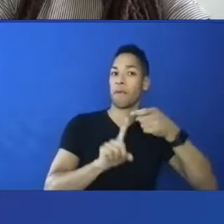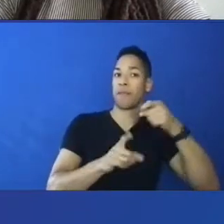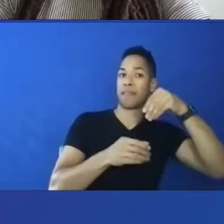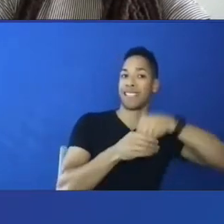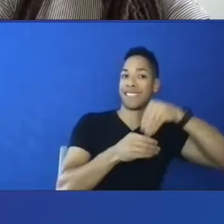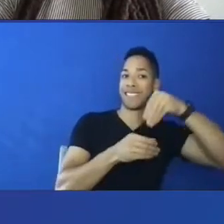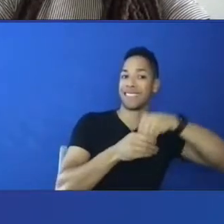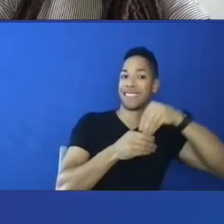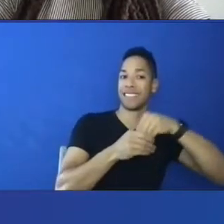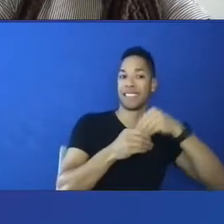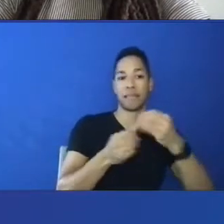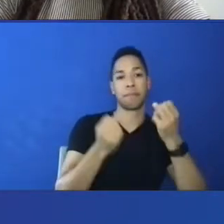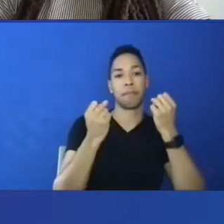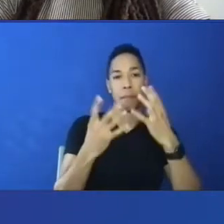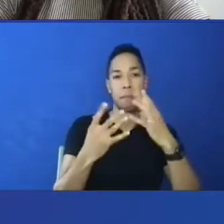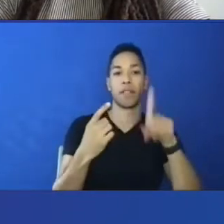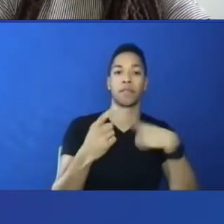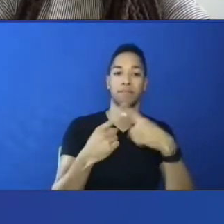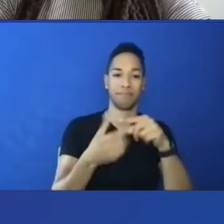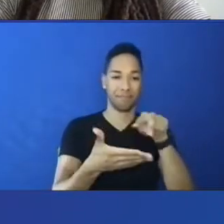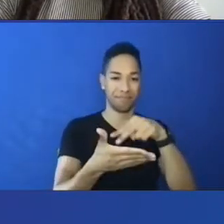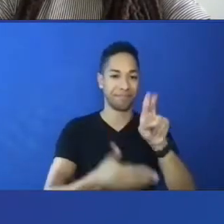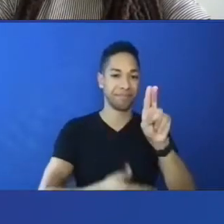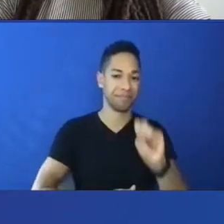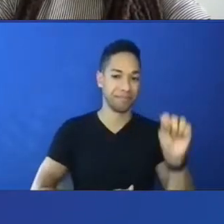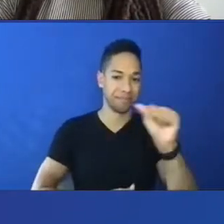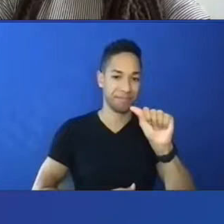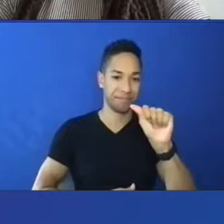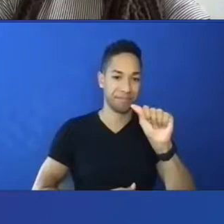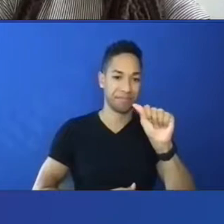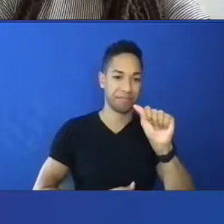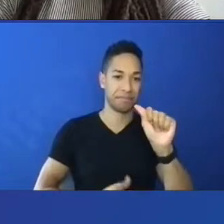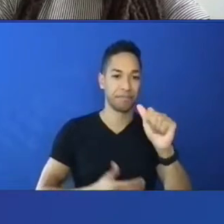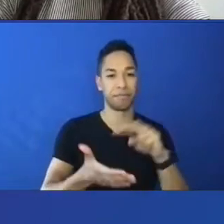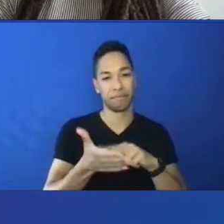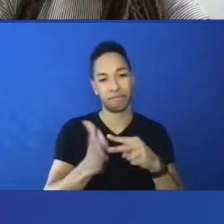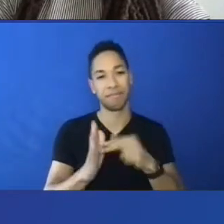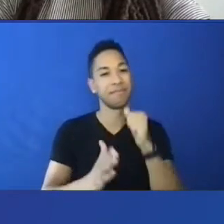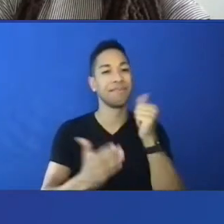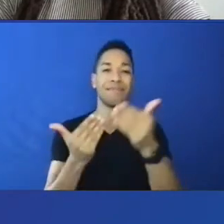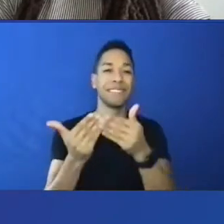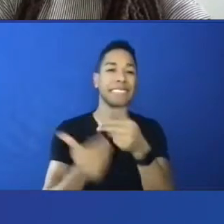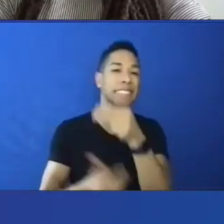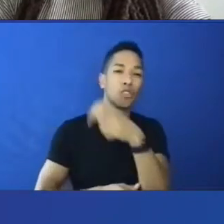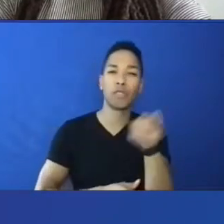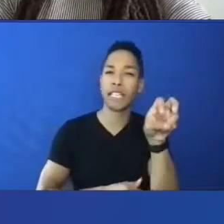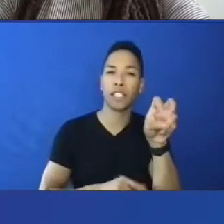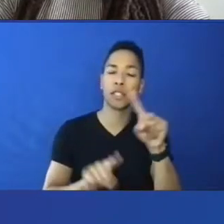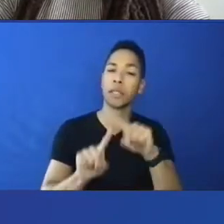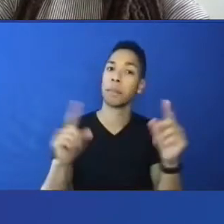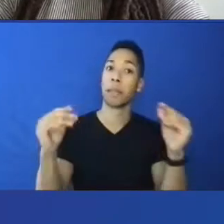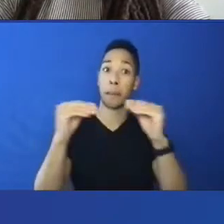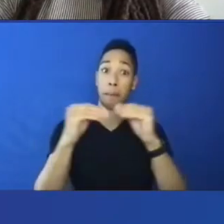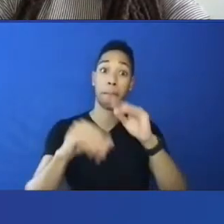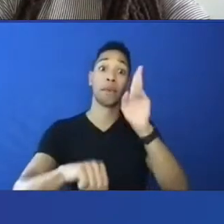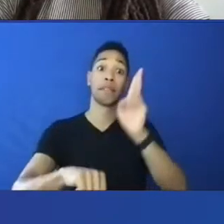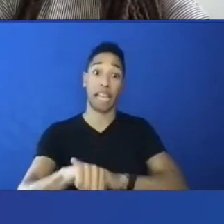inside a lot about Dance USA. And so it was I wouldn't say an easier transition, but definitely a more